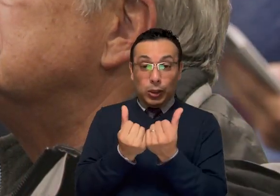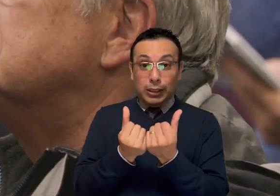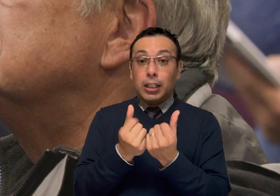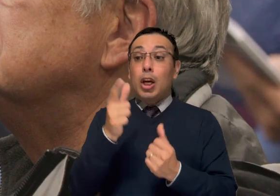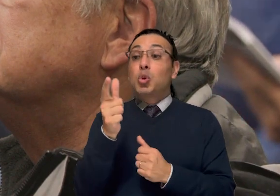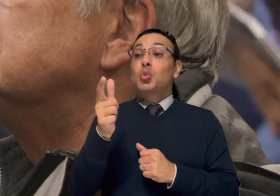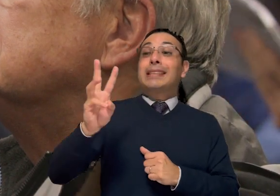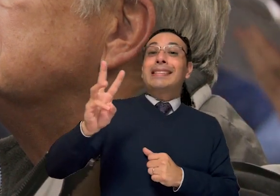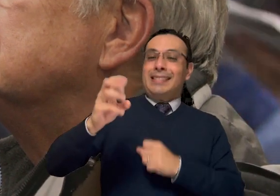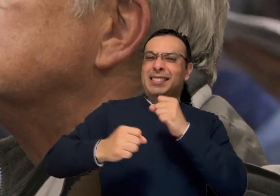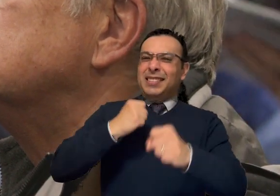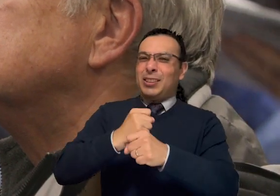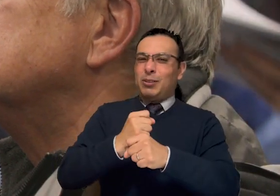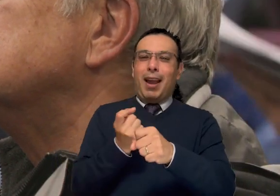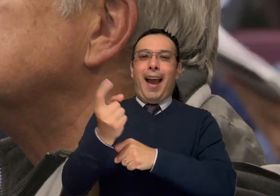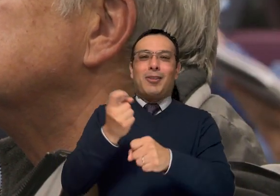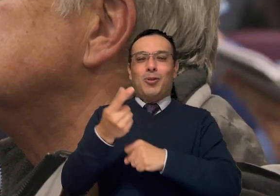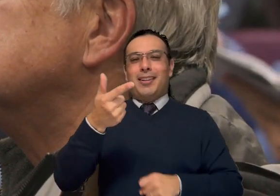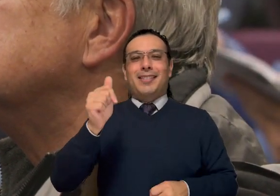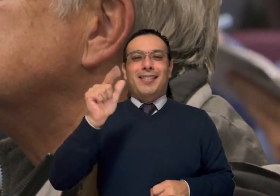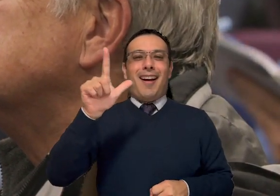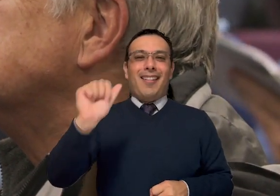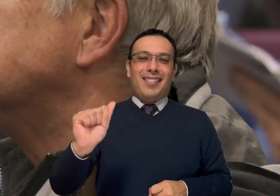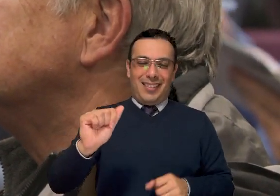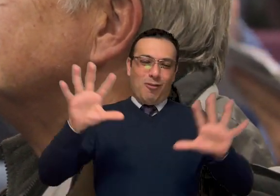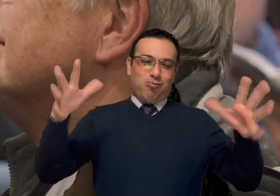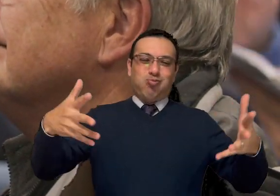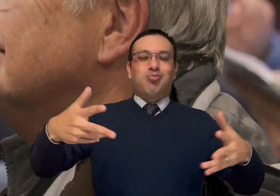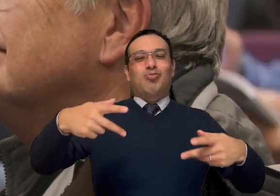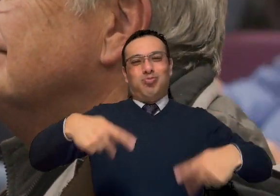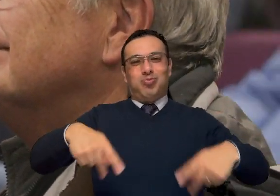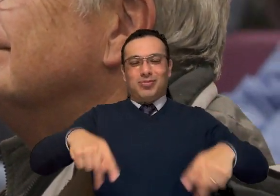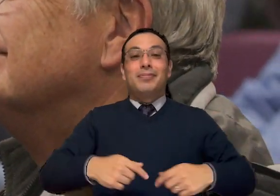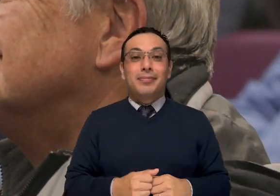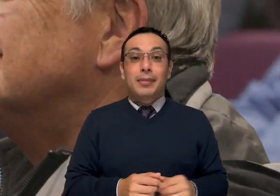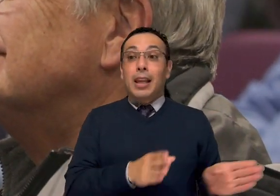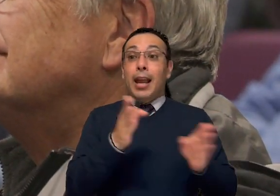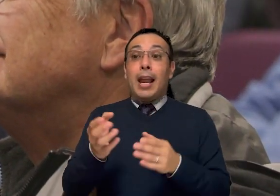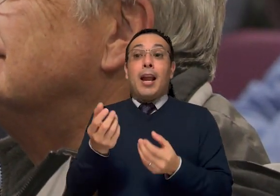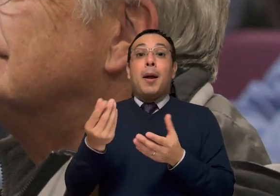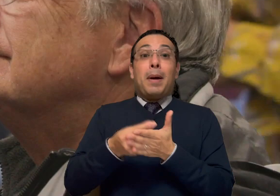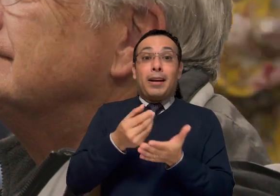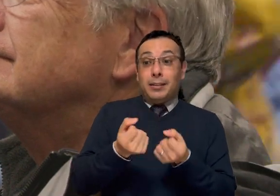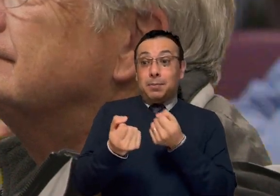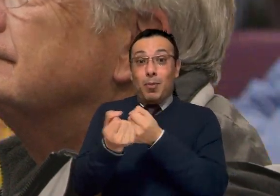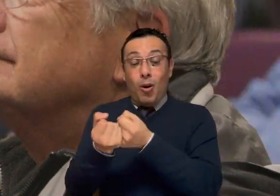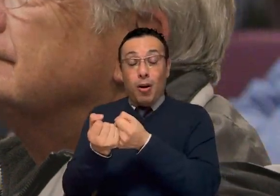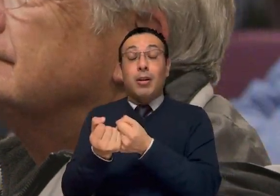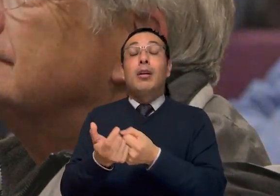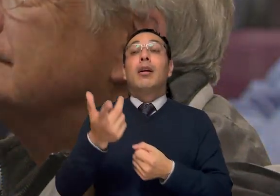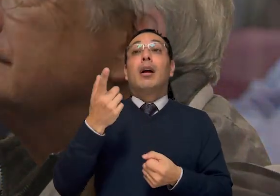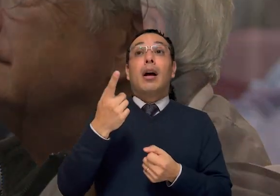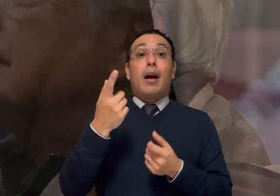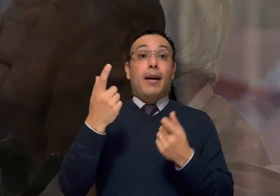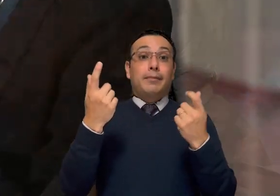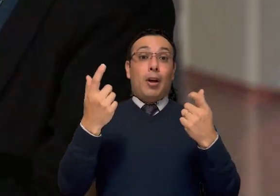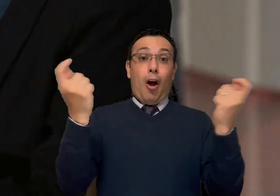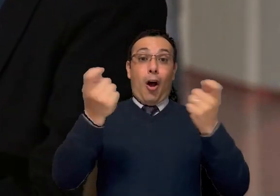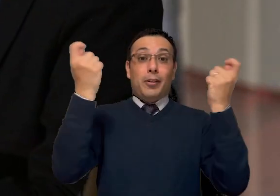proud to be sponsoring the upcoming Holiday Electric Light Parade, which is happening this weekend down in the West End.